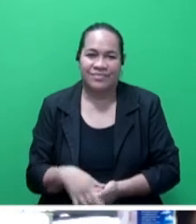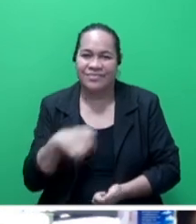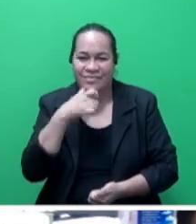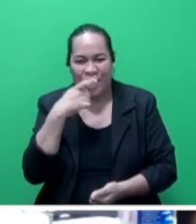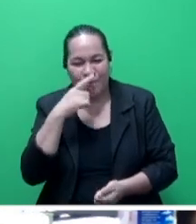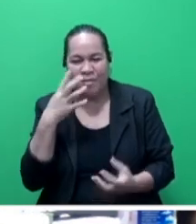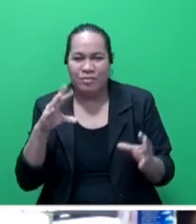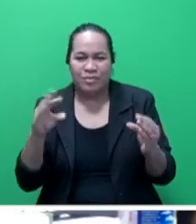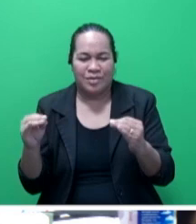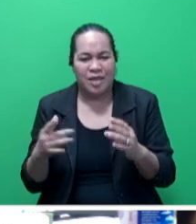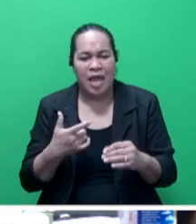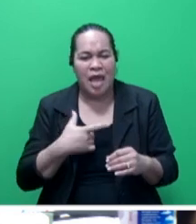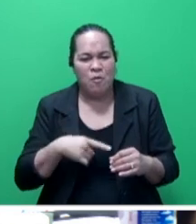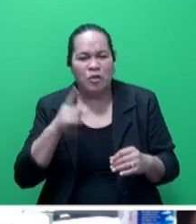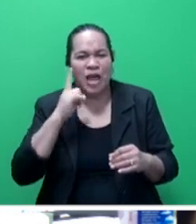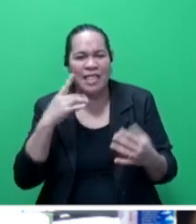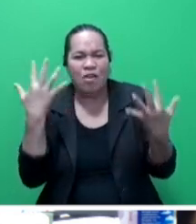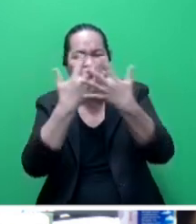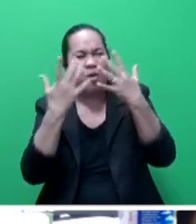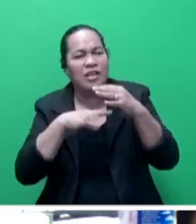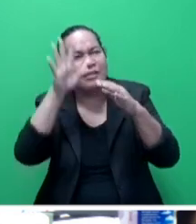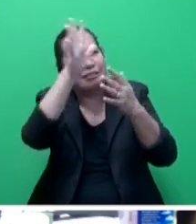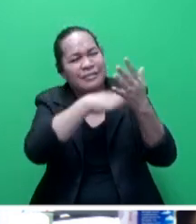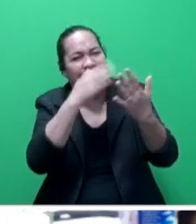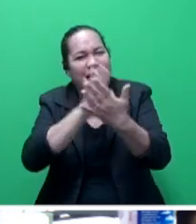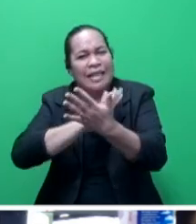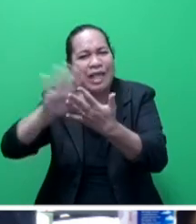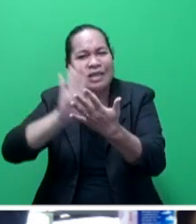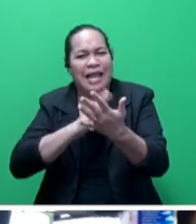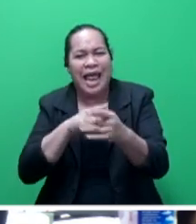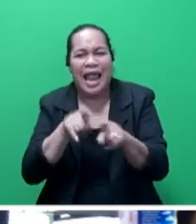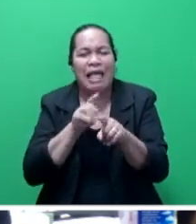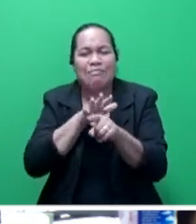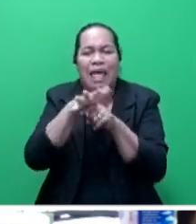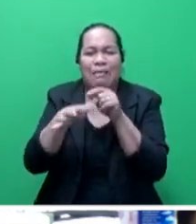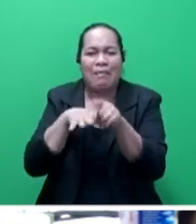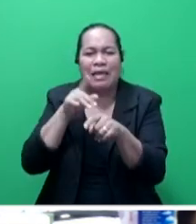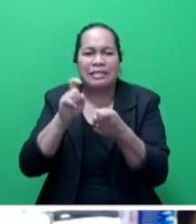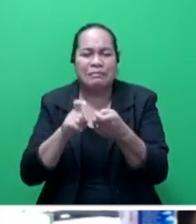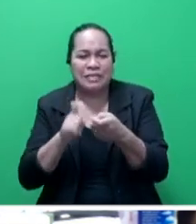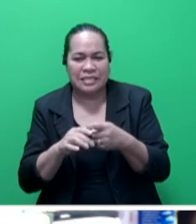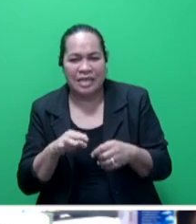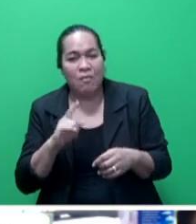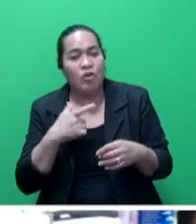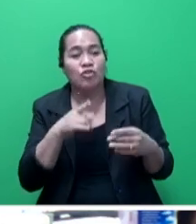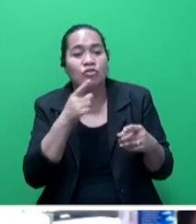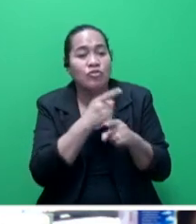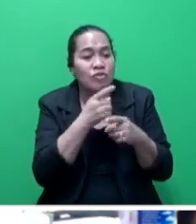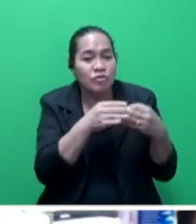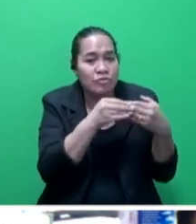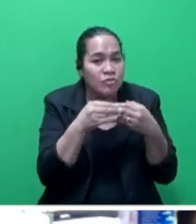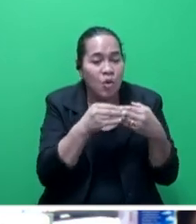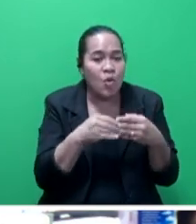Because he's just dusting cobwebs and he's sleeping in well with the leader of People Alliance. But let's kill